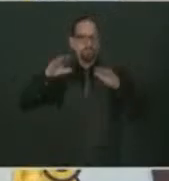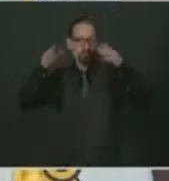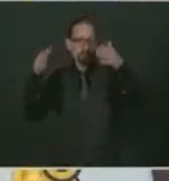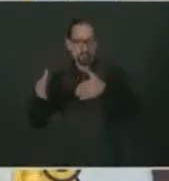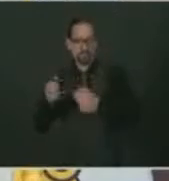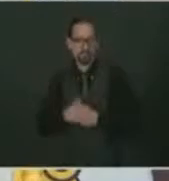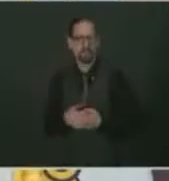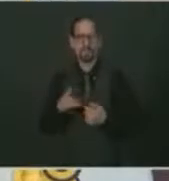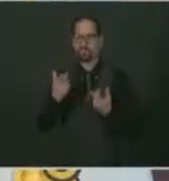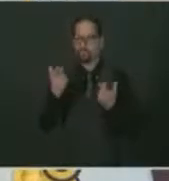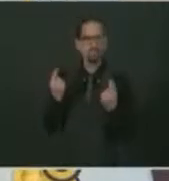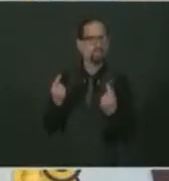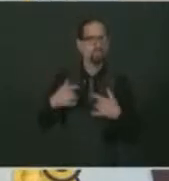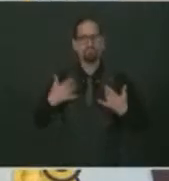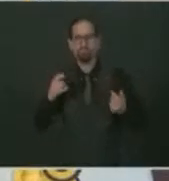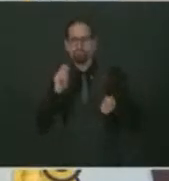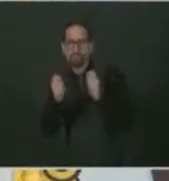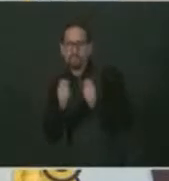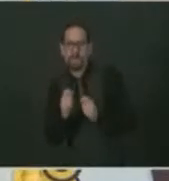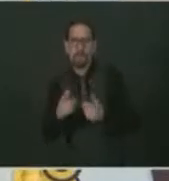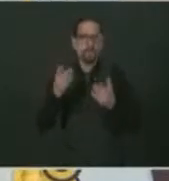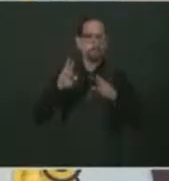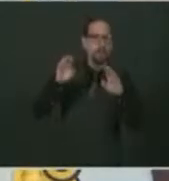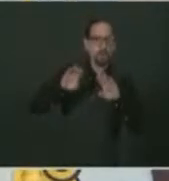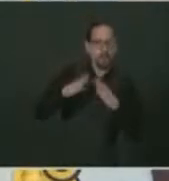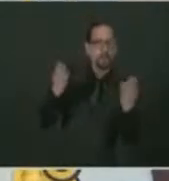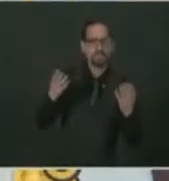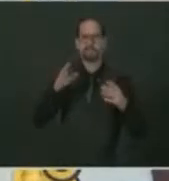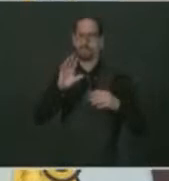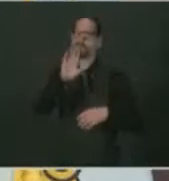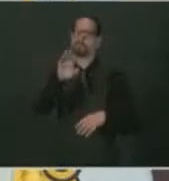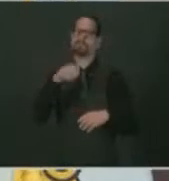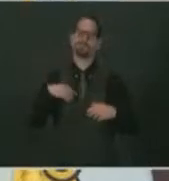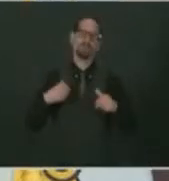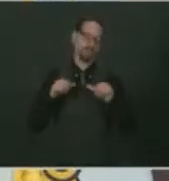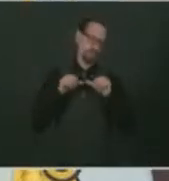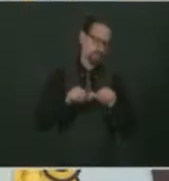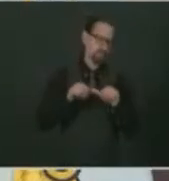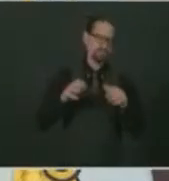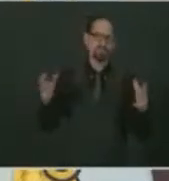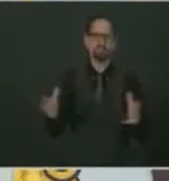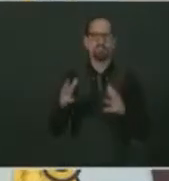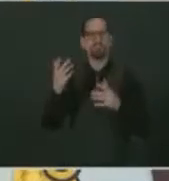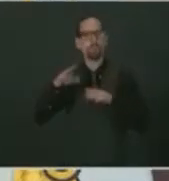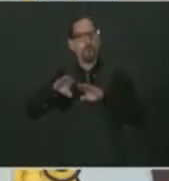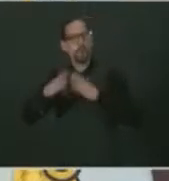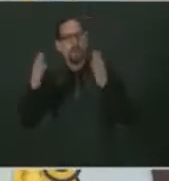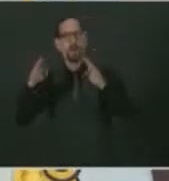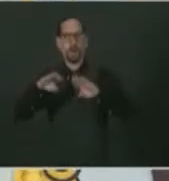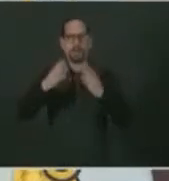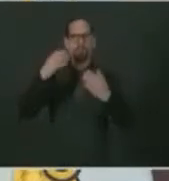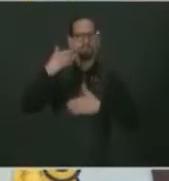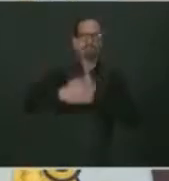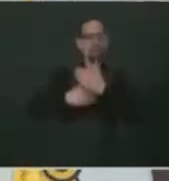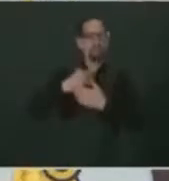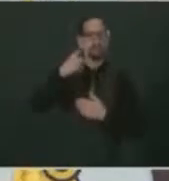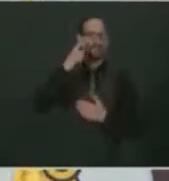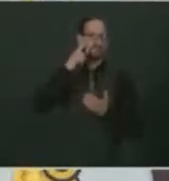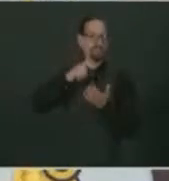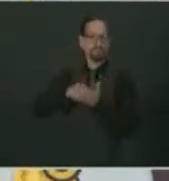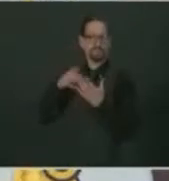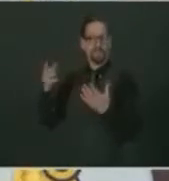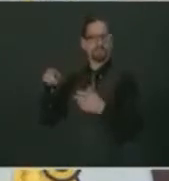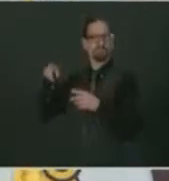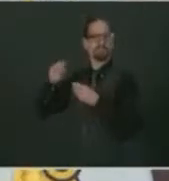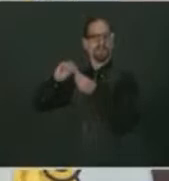progress on this front as long as the public health data holds and we continue to get increases in supply